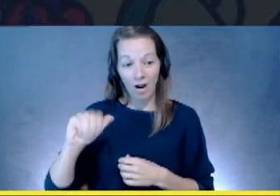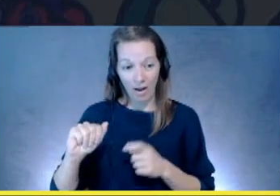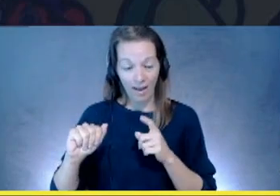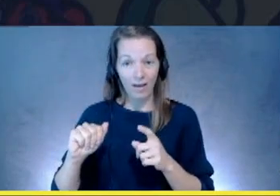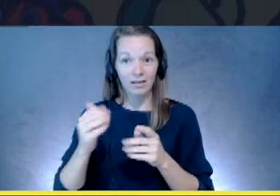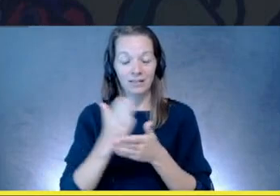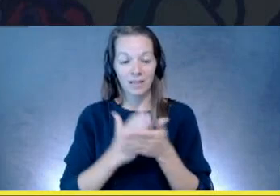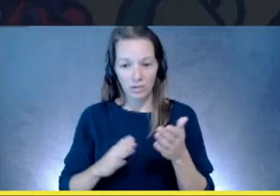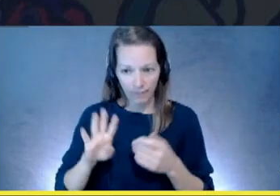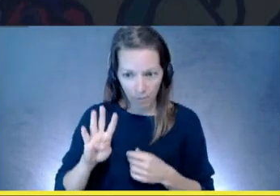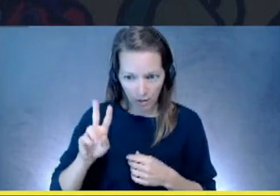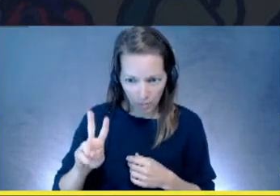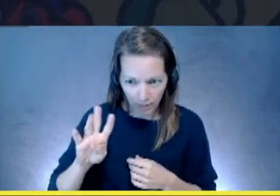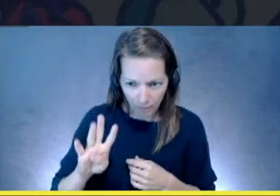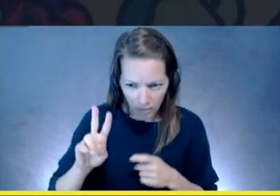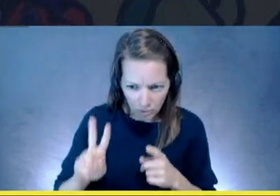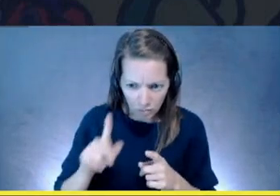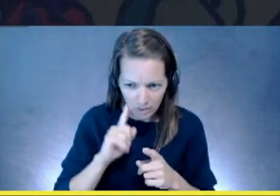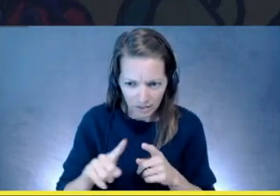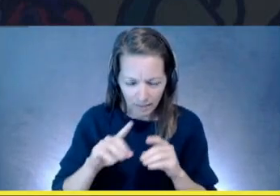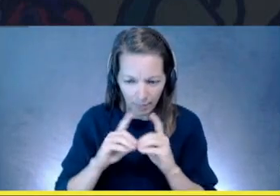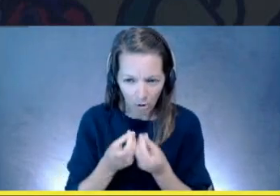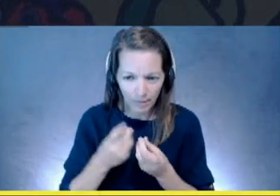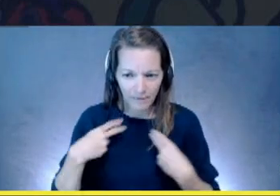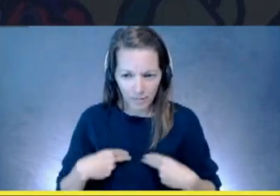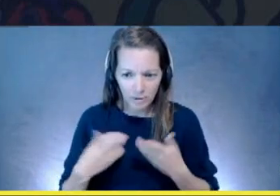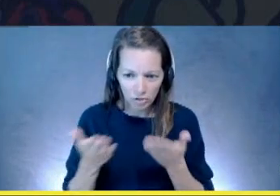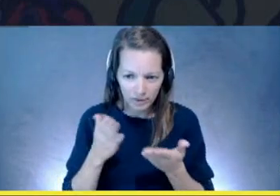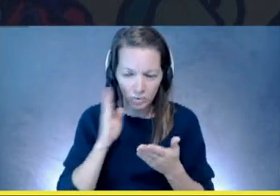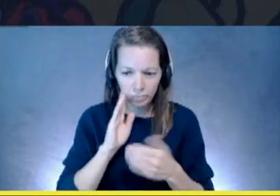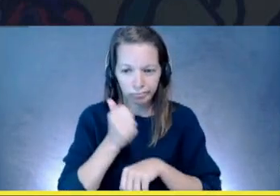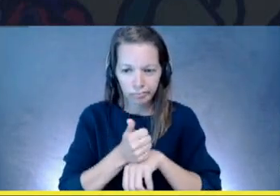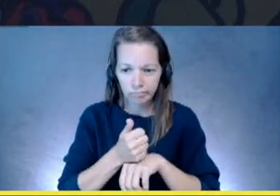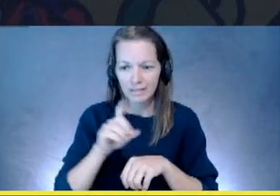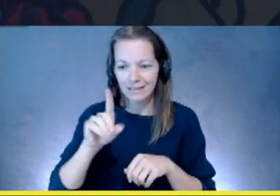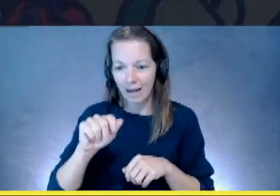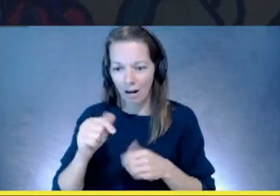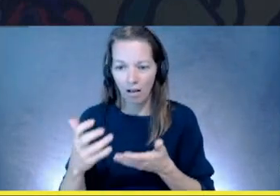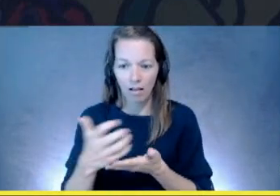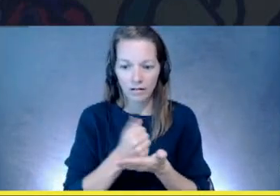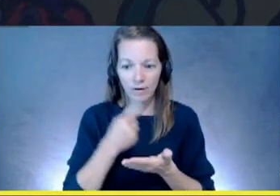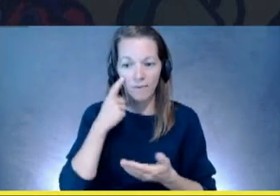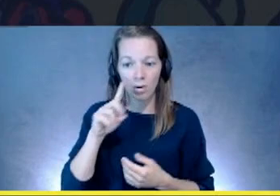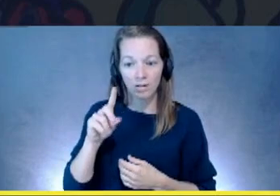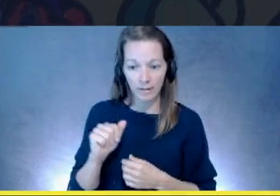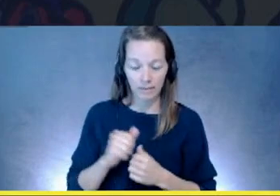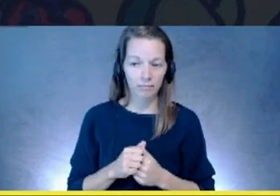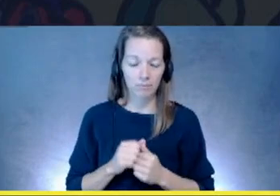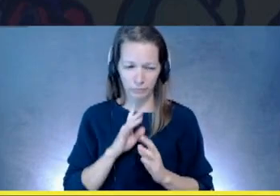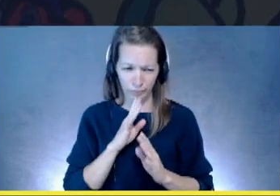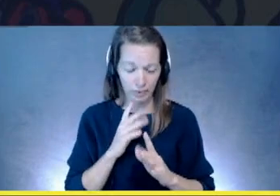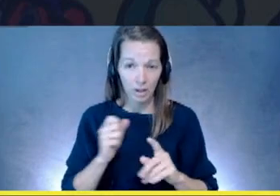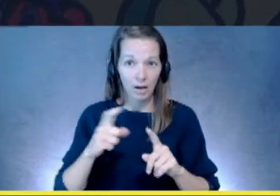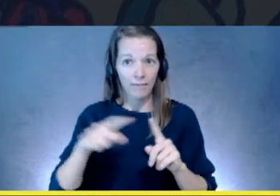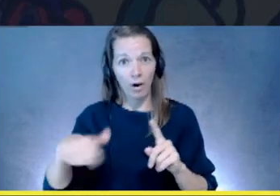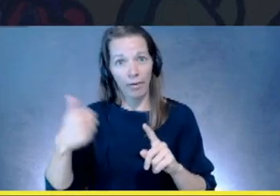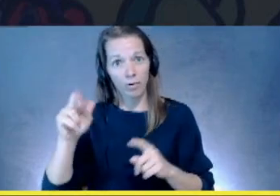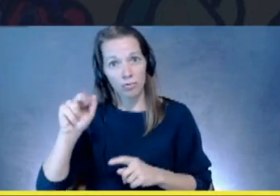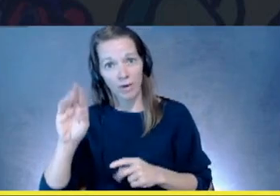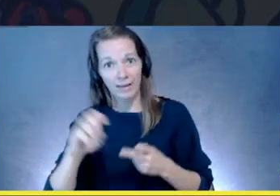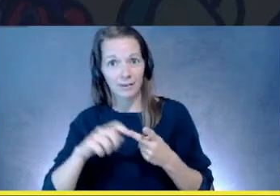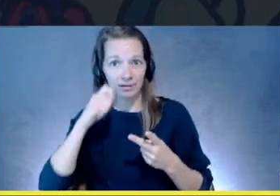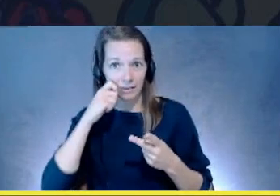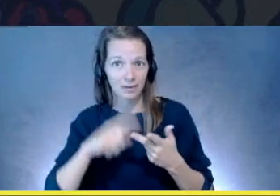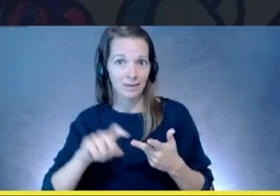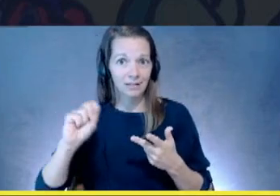Department of Health and Human Services to develop data collection standards for disability, as well as some other things like race, ethnicity, sex,